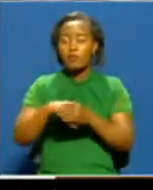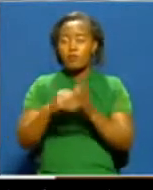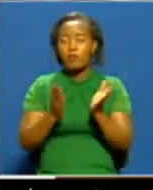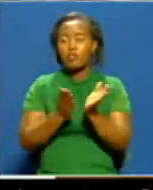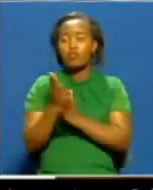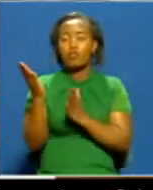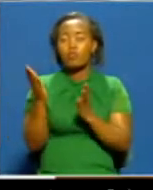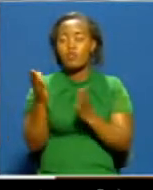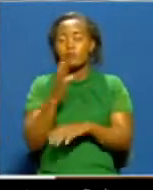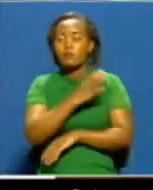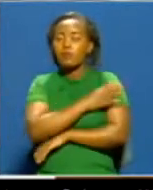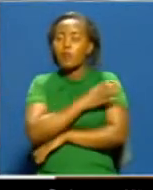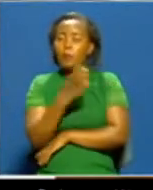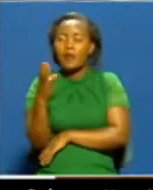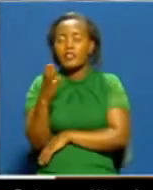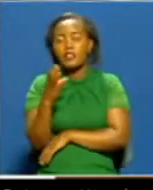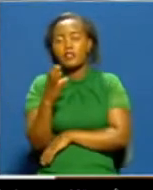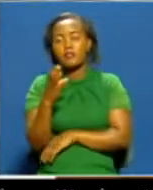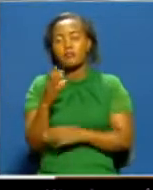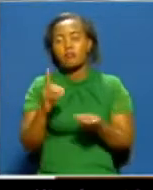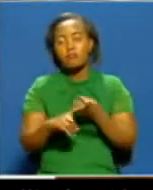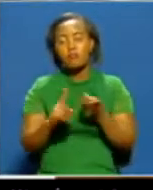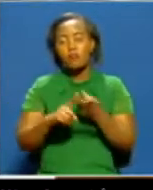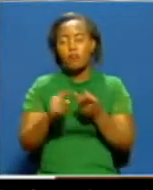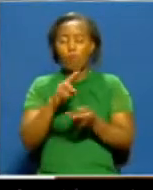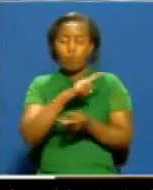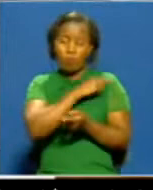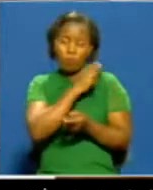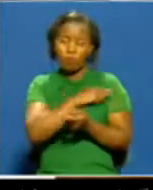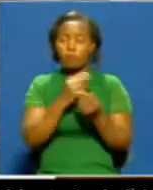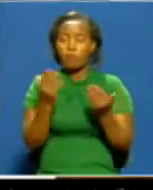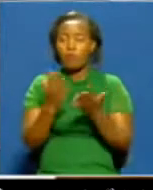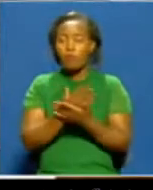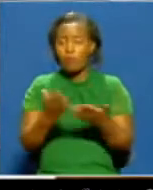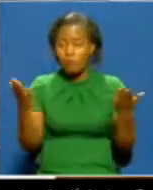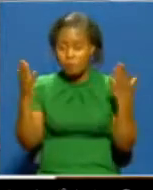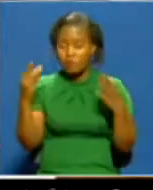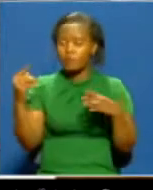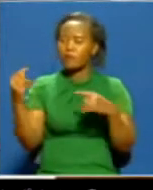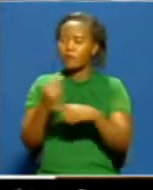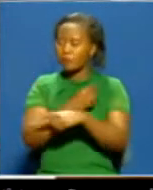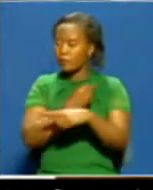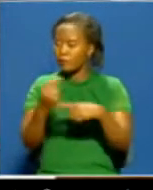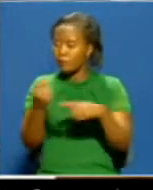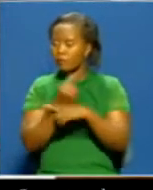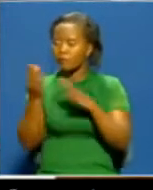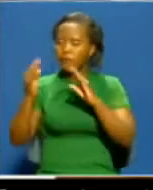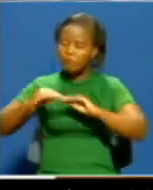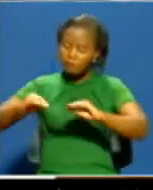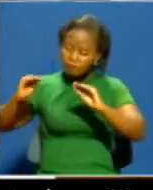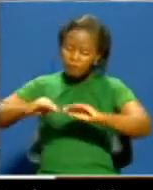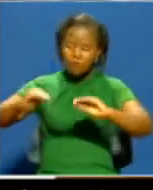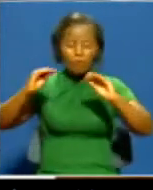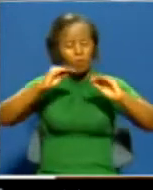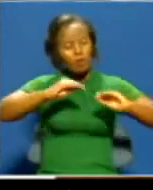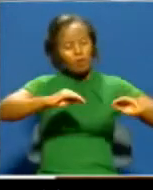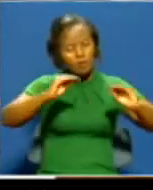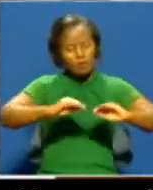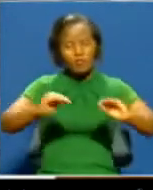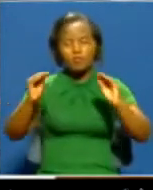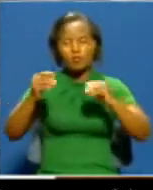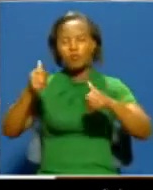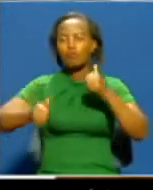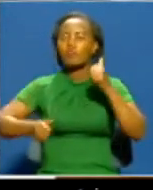capacity, in terms of equipment, is also the training up that we have embarked on our, for our own